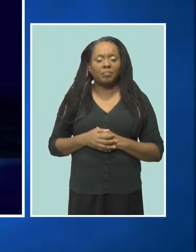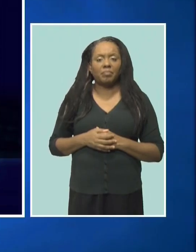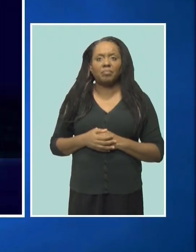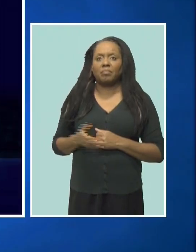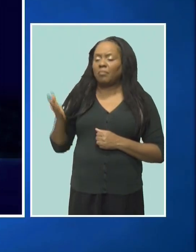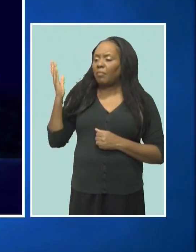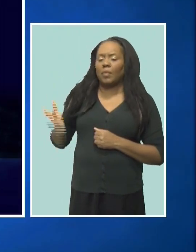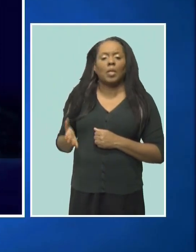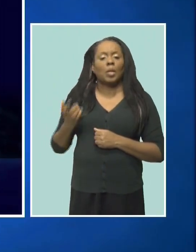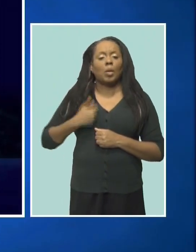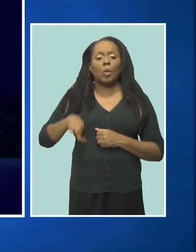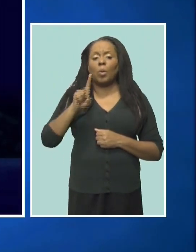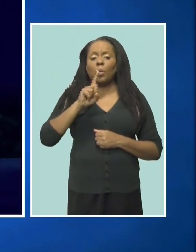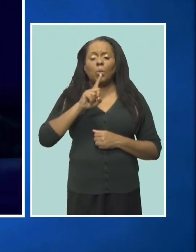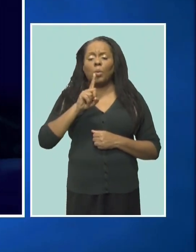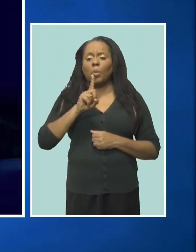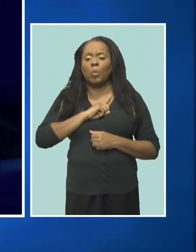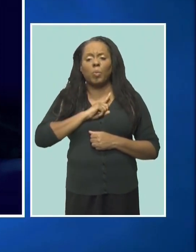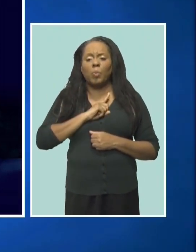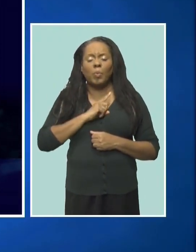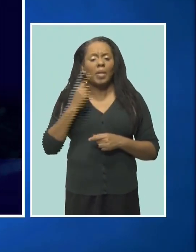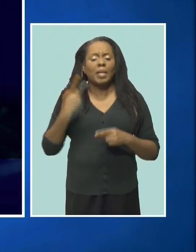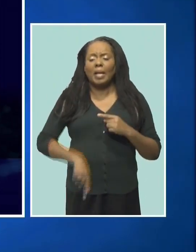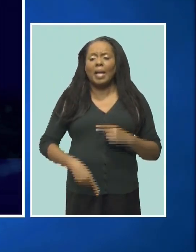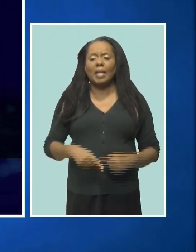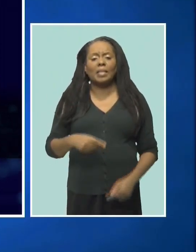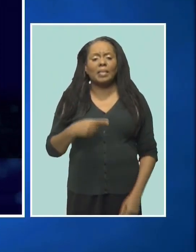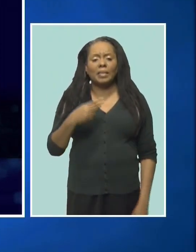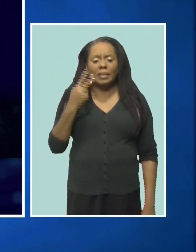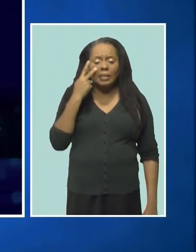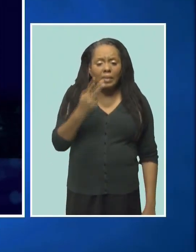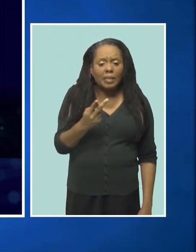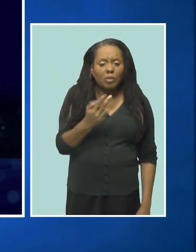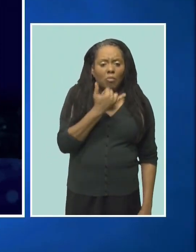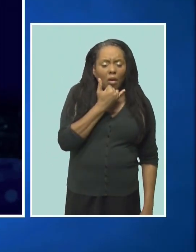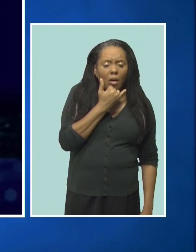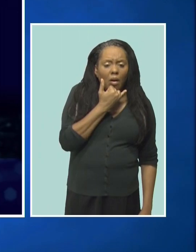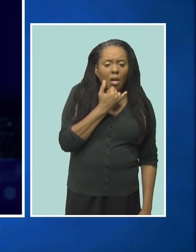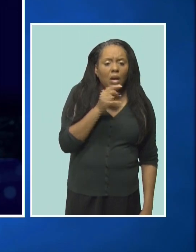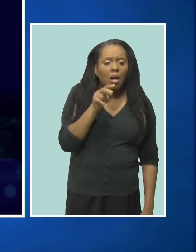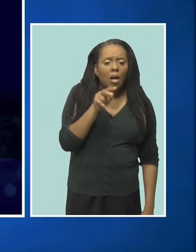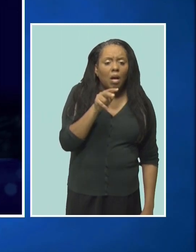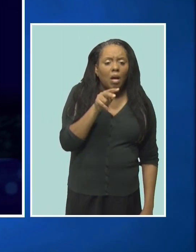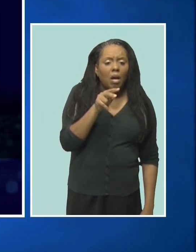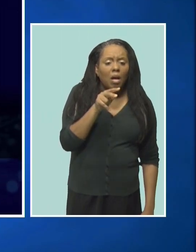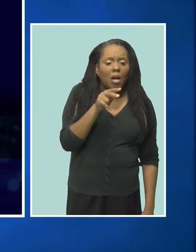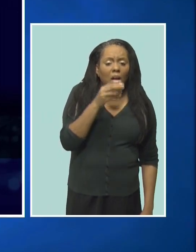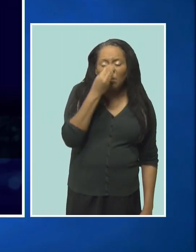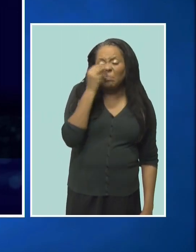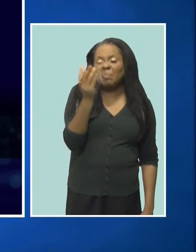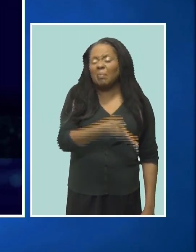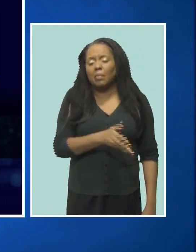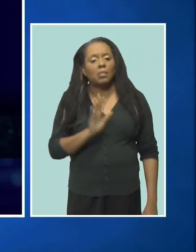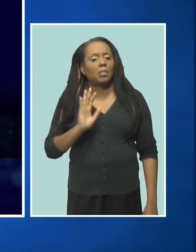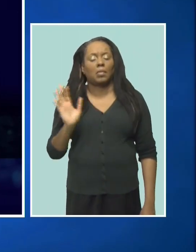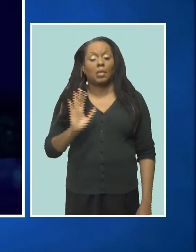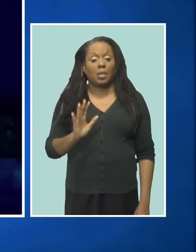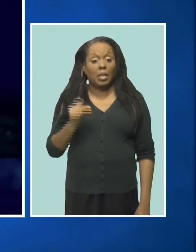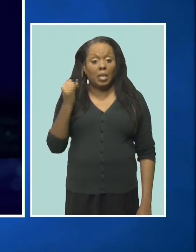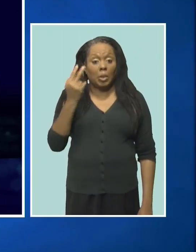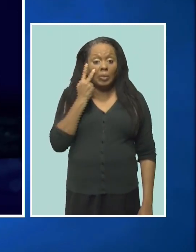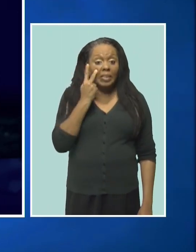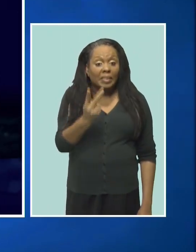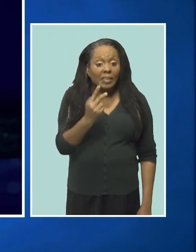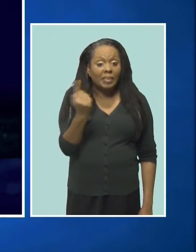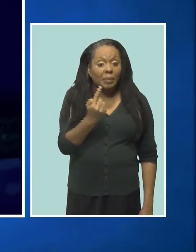cannot turn a blind eye when we know or suspect someone is veering down the wrong path. If you see something,